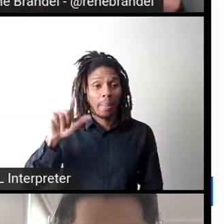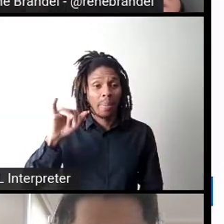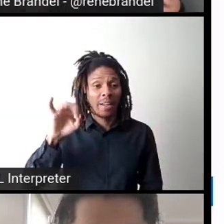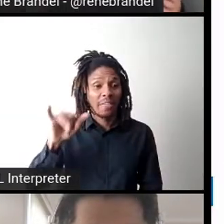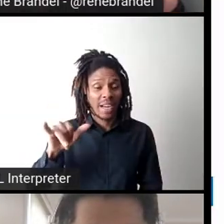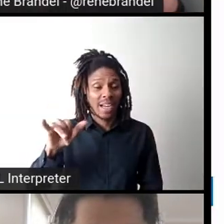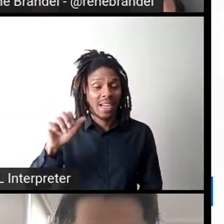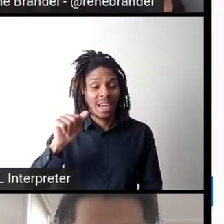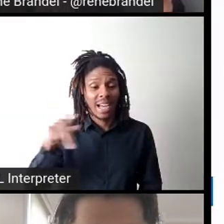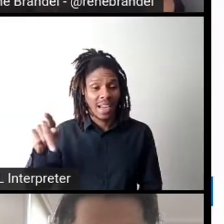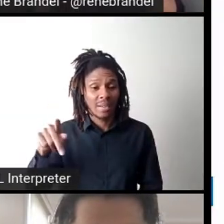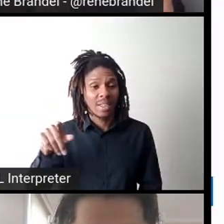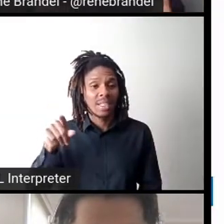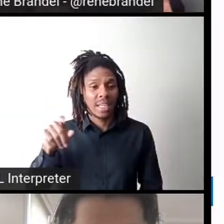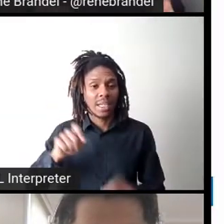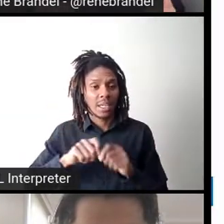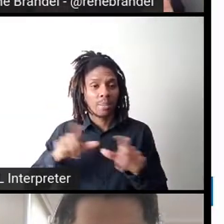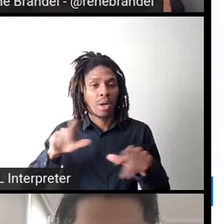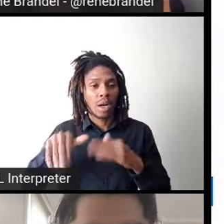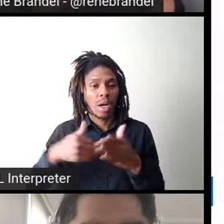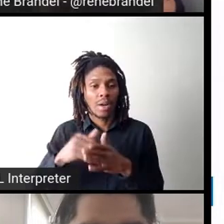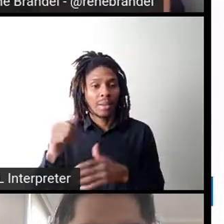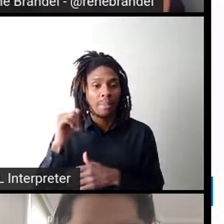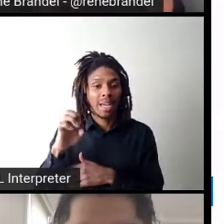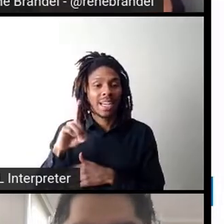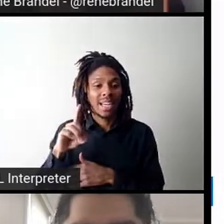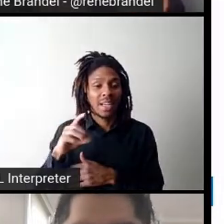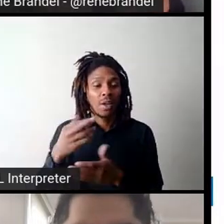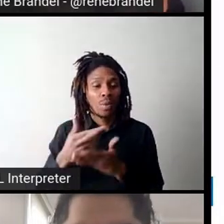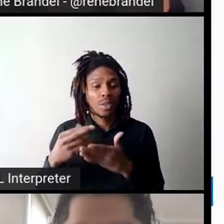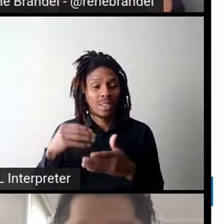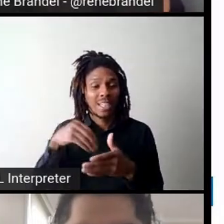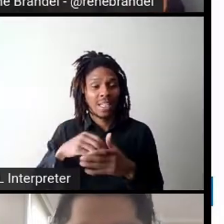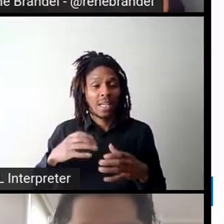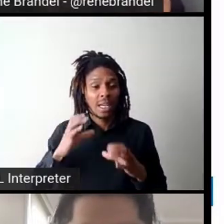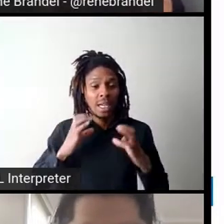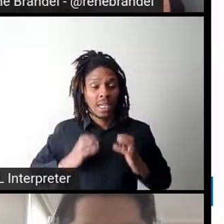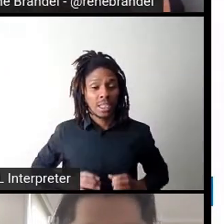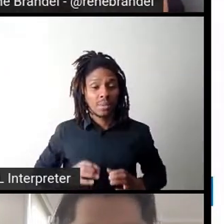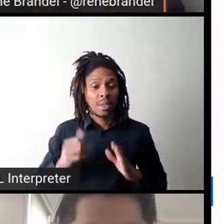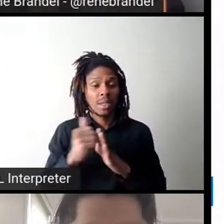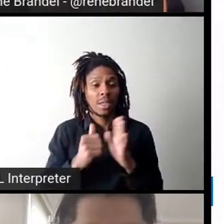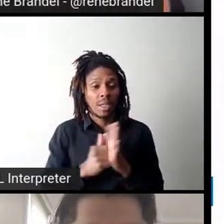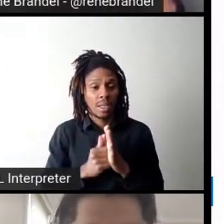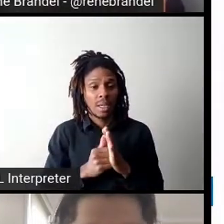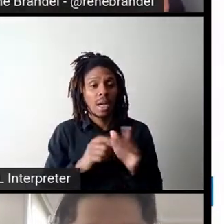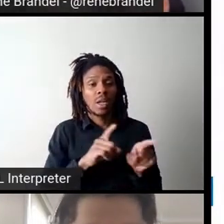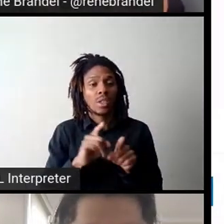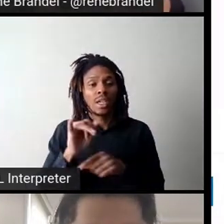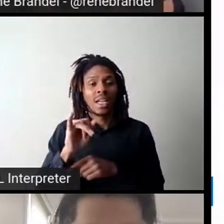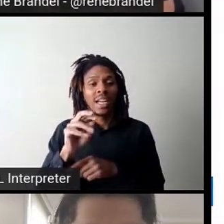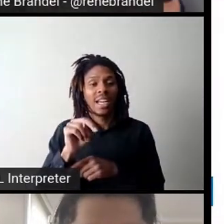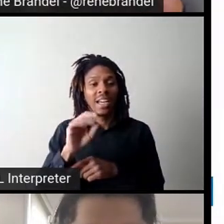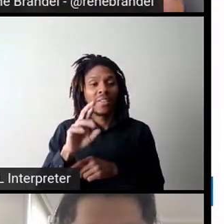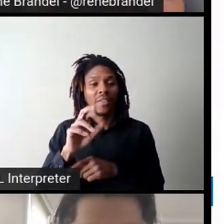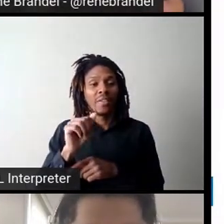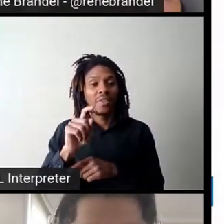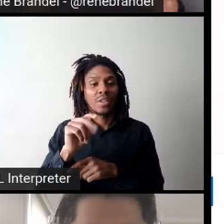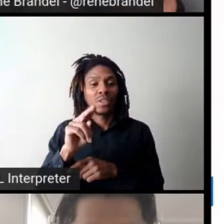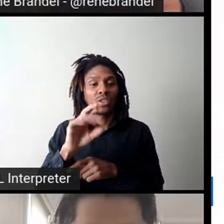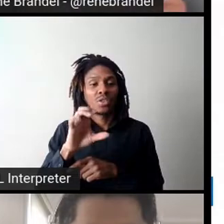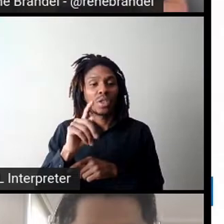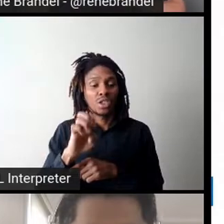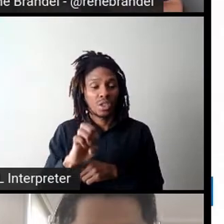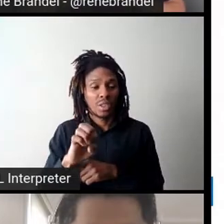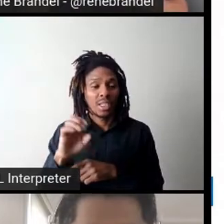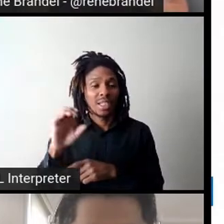backend resources within the customer's account. And it's also deploying it using infrastructure as code backed by CloudFormation. So it makes it super